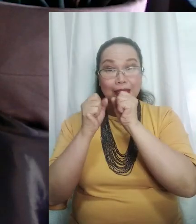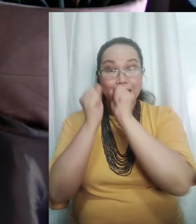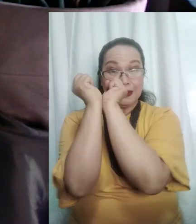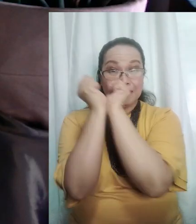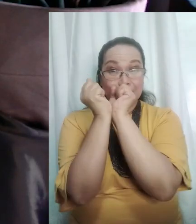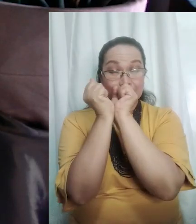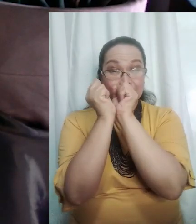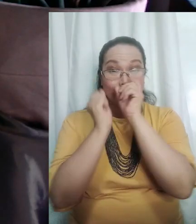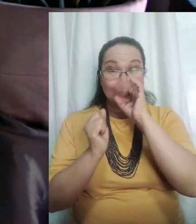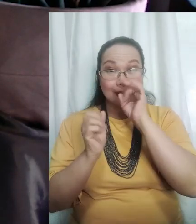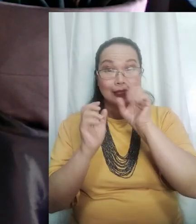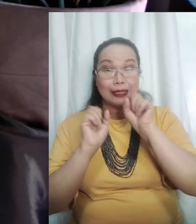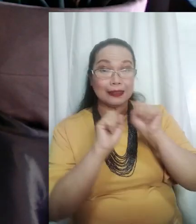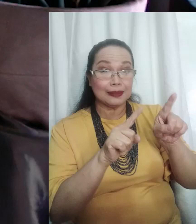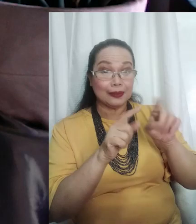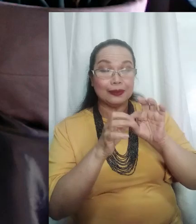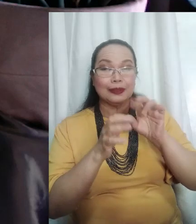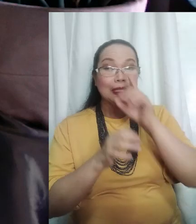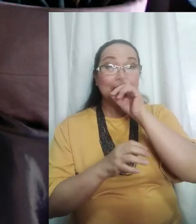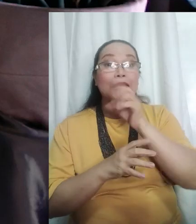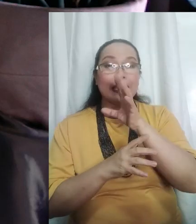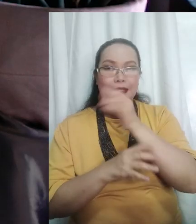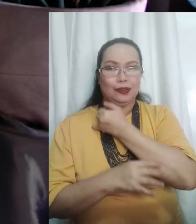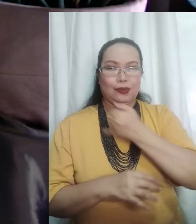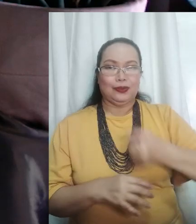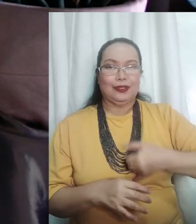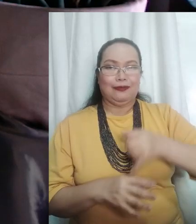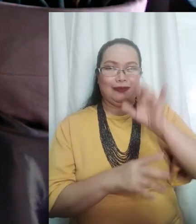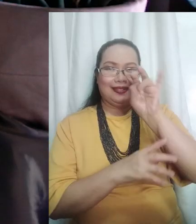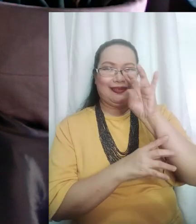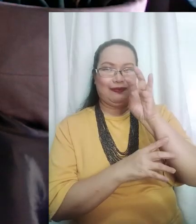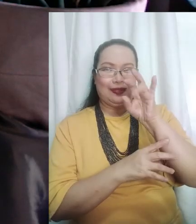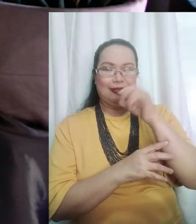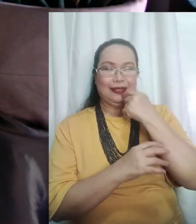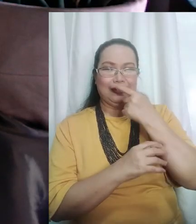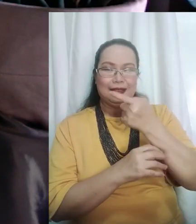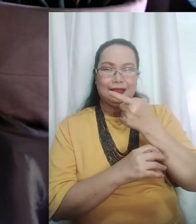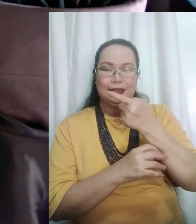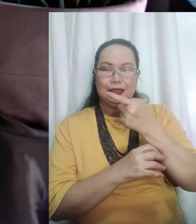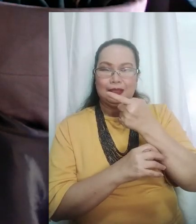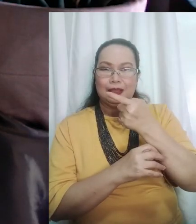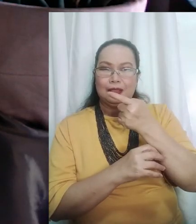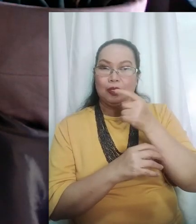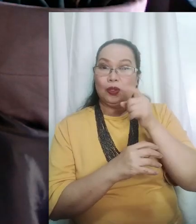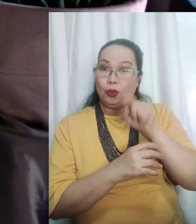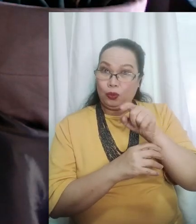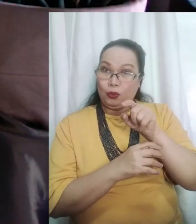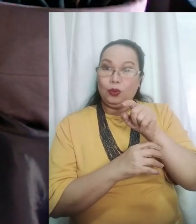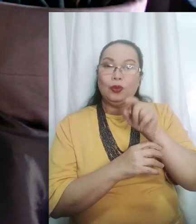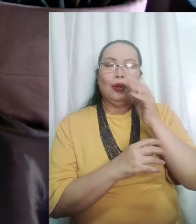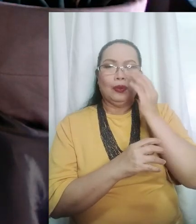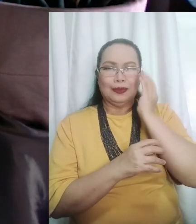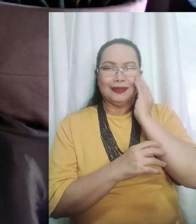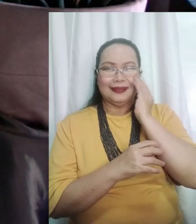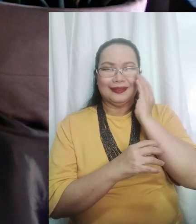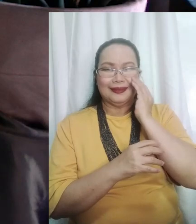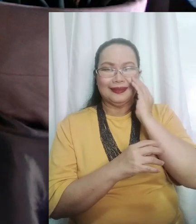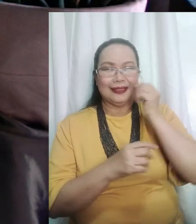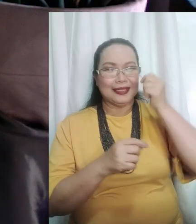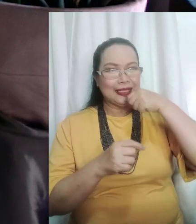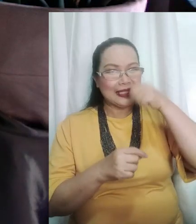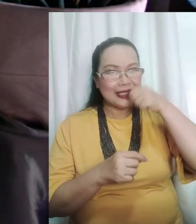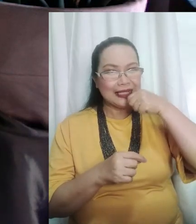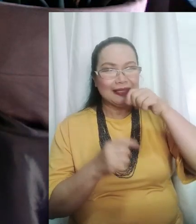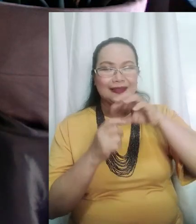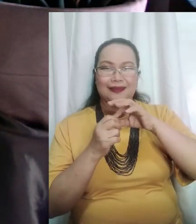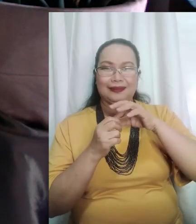abducted to become a slave. So, though a slave, you know, this was interesting. He knew how to brush